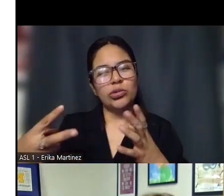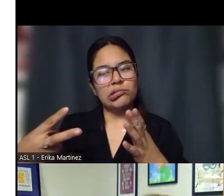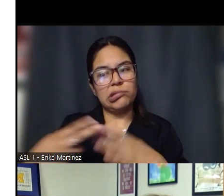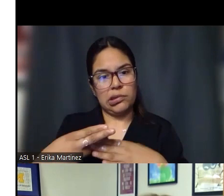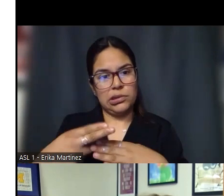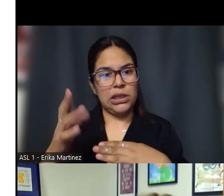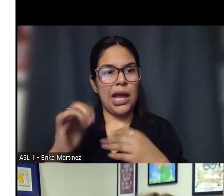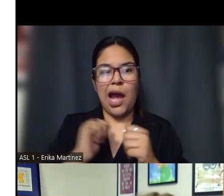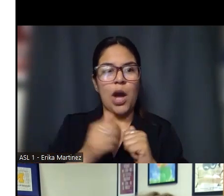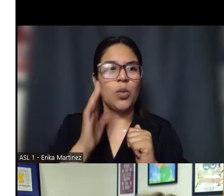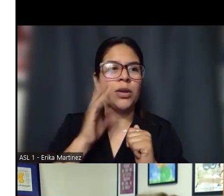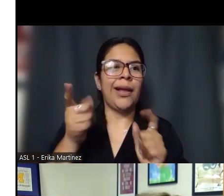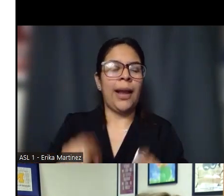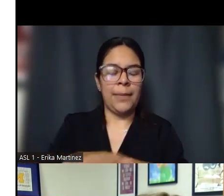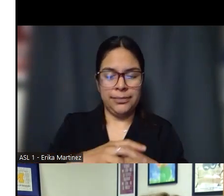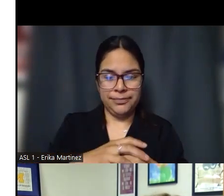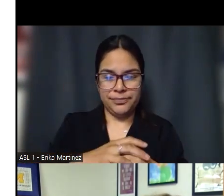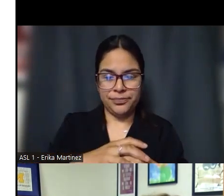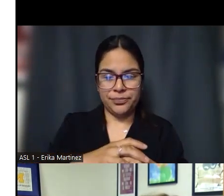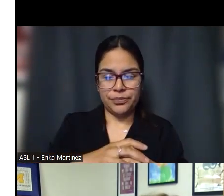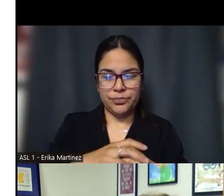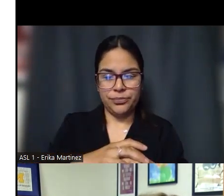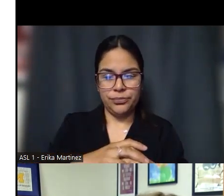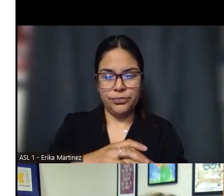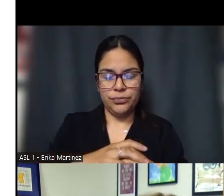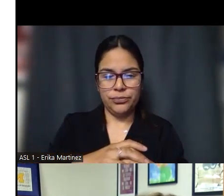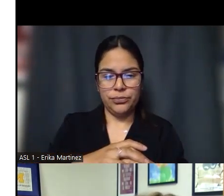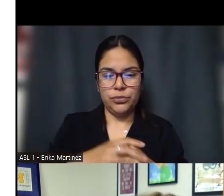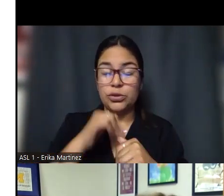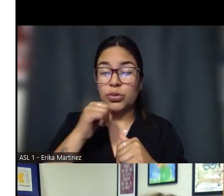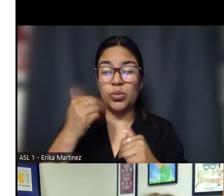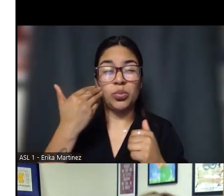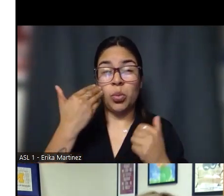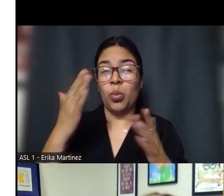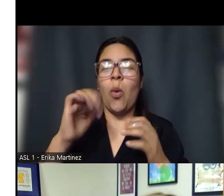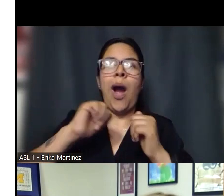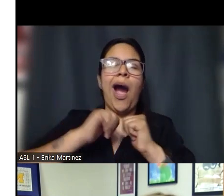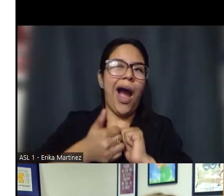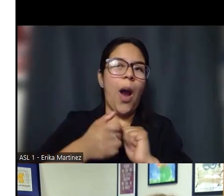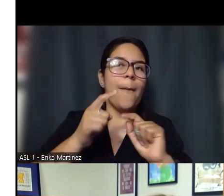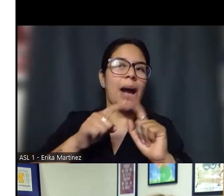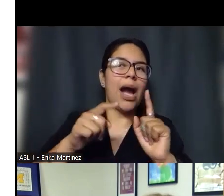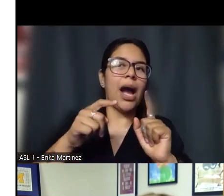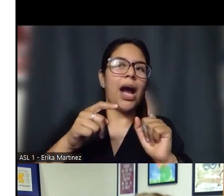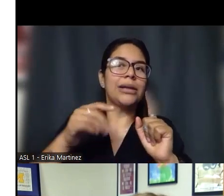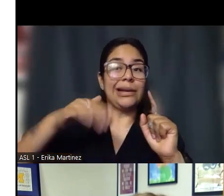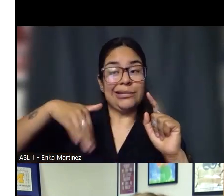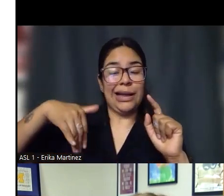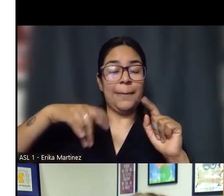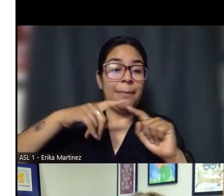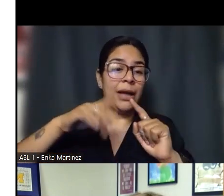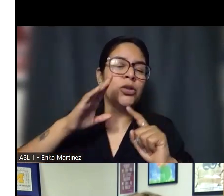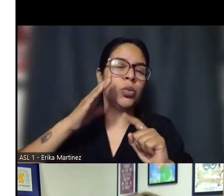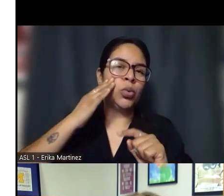committee and no firm decision has been made. So we don't know yet, but we know cuts are coming. There are some advocacy efforts at